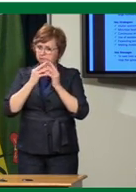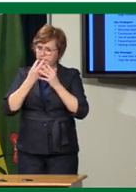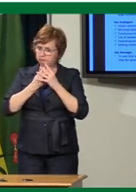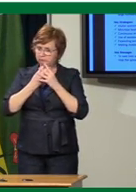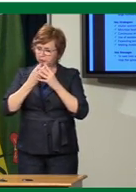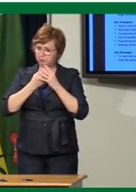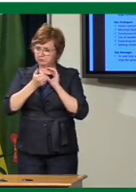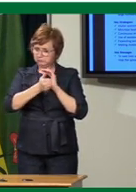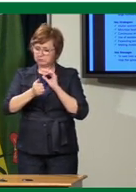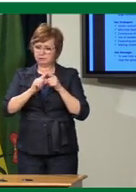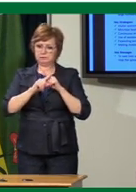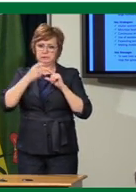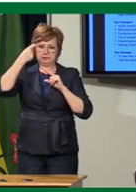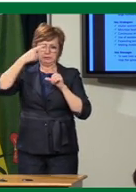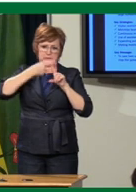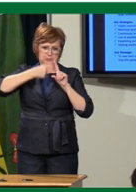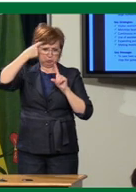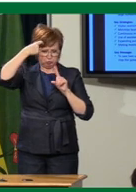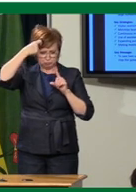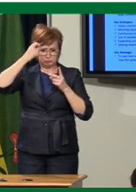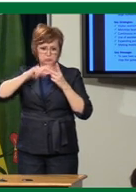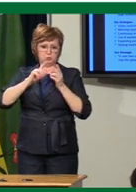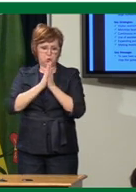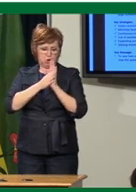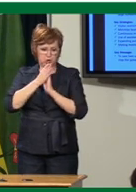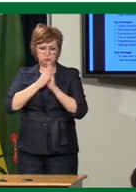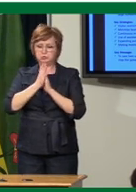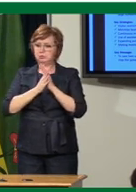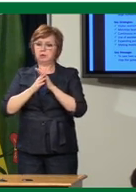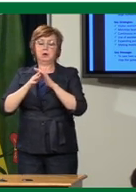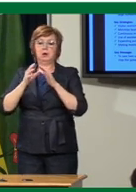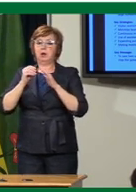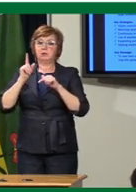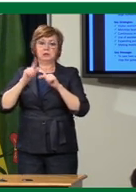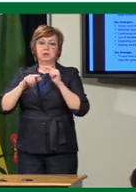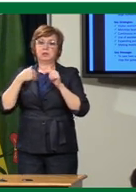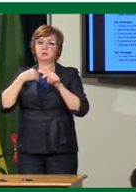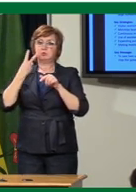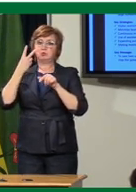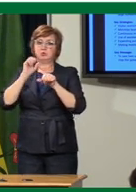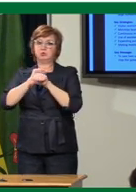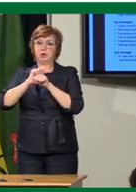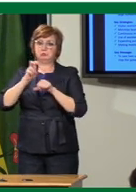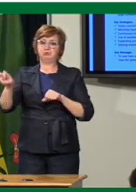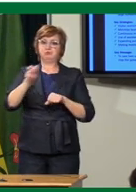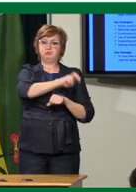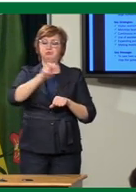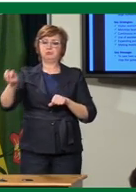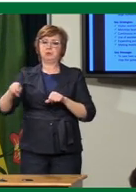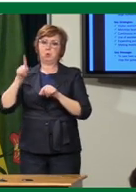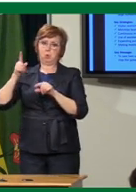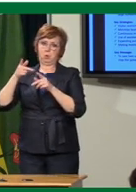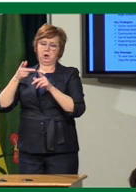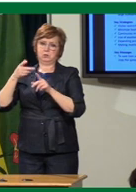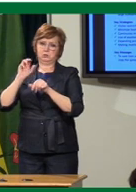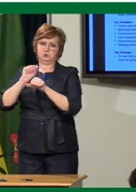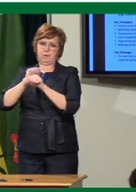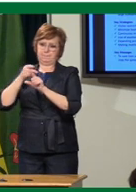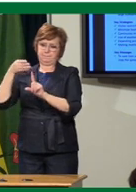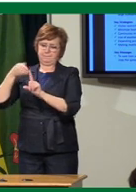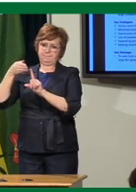staff from working in more than one facility. We try to minimize healthcare worker exposure at all